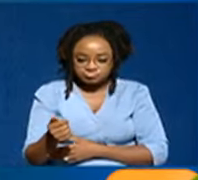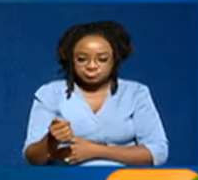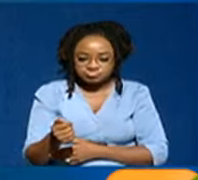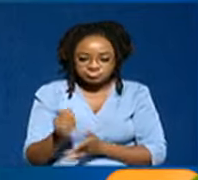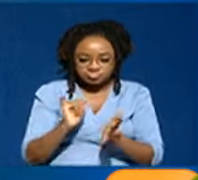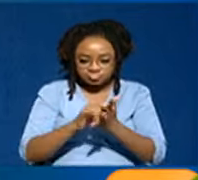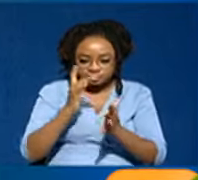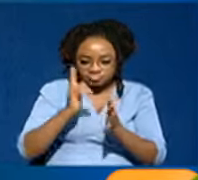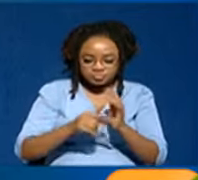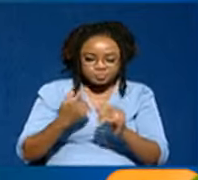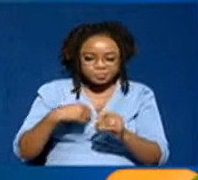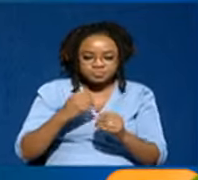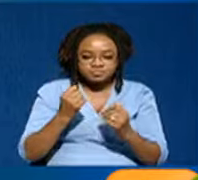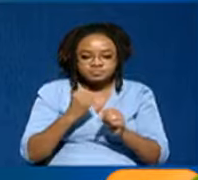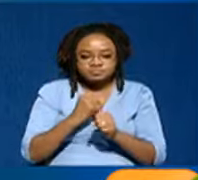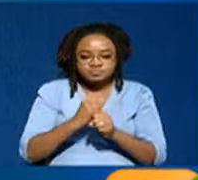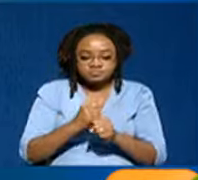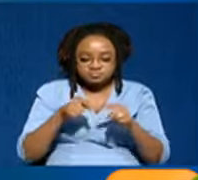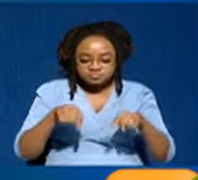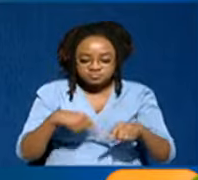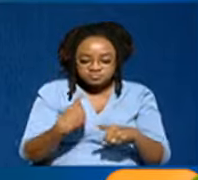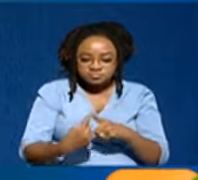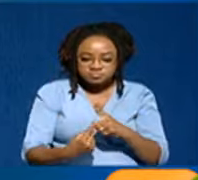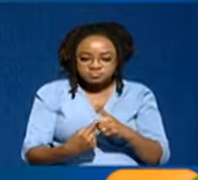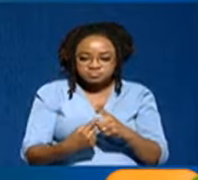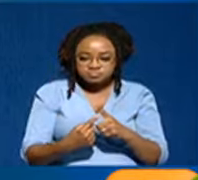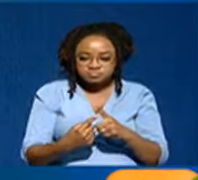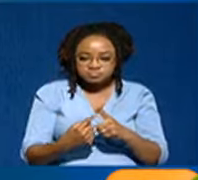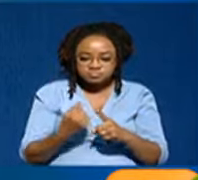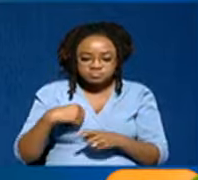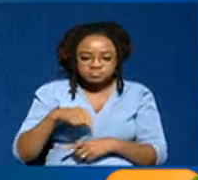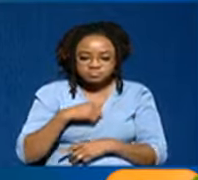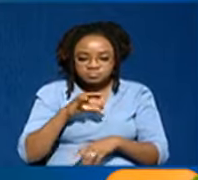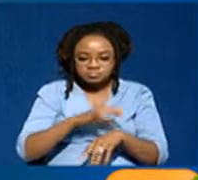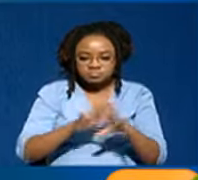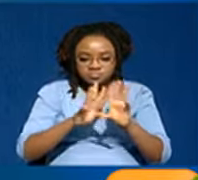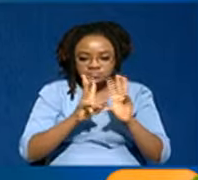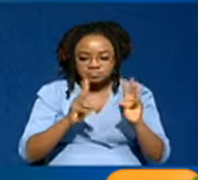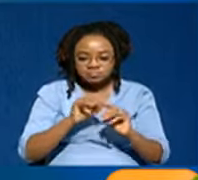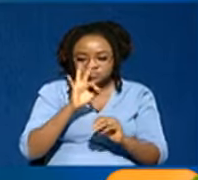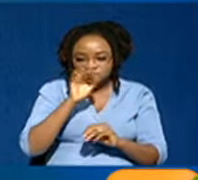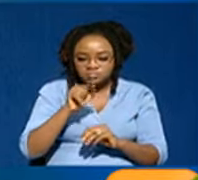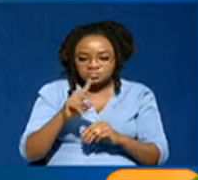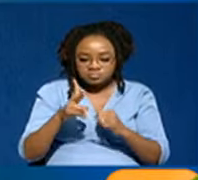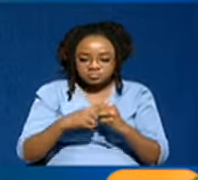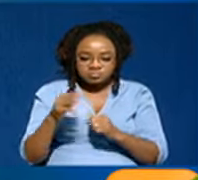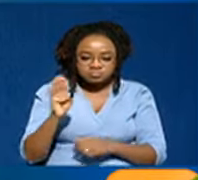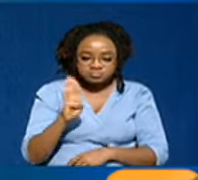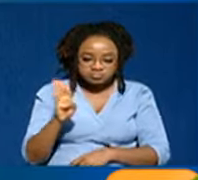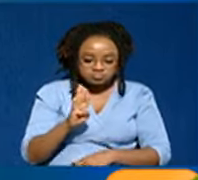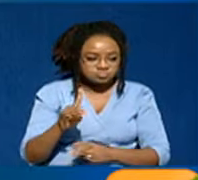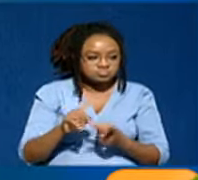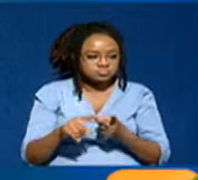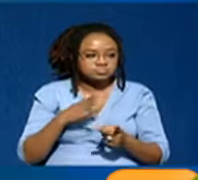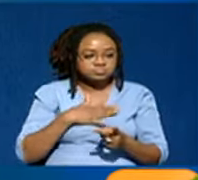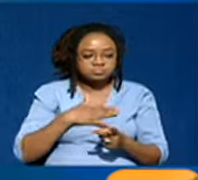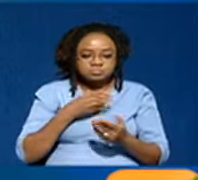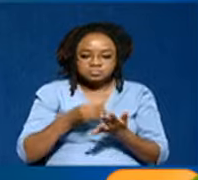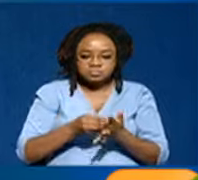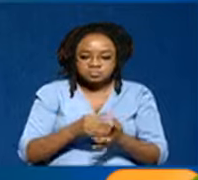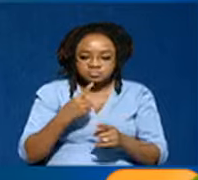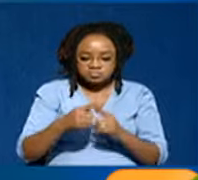have done. This year, we had our allocation of about 3.7 billion. Our financial year starts in